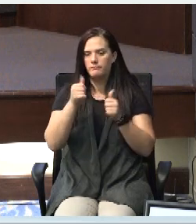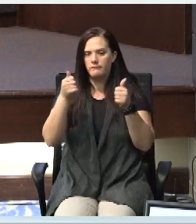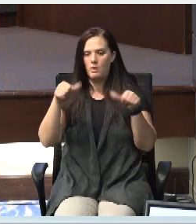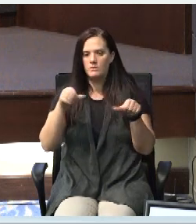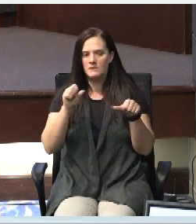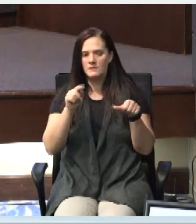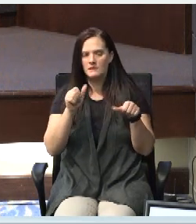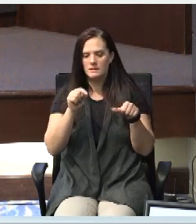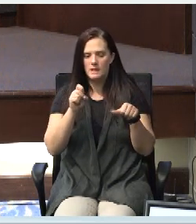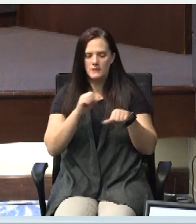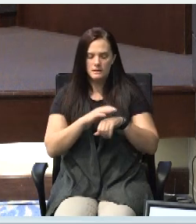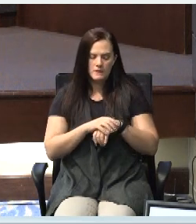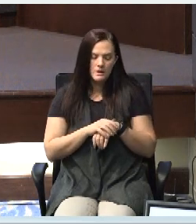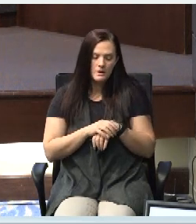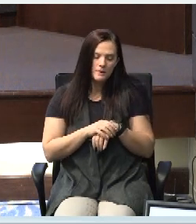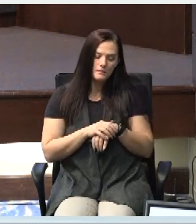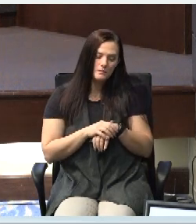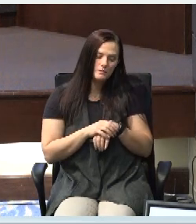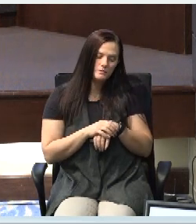dashboard.